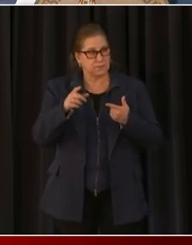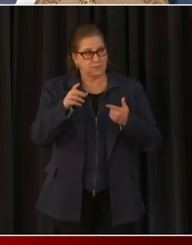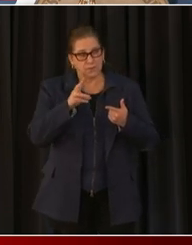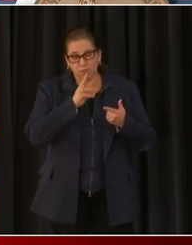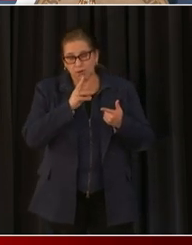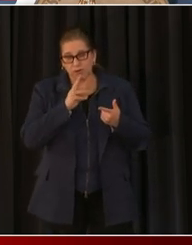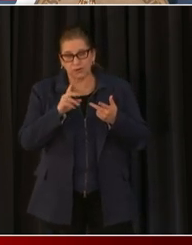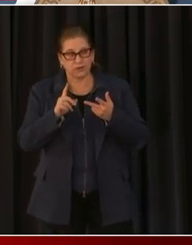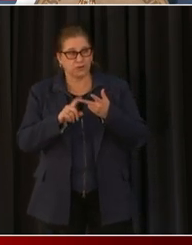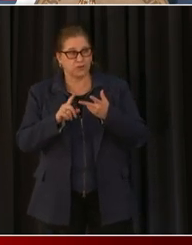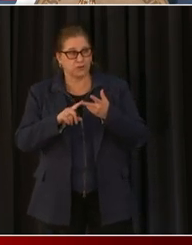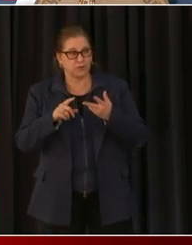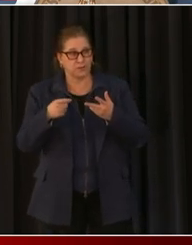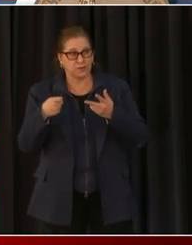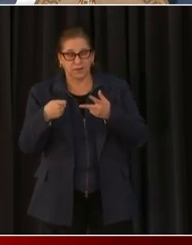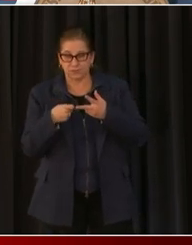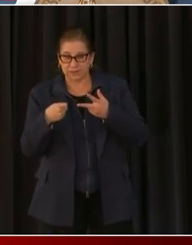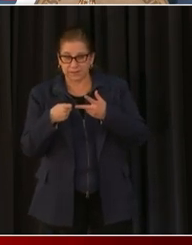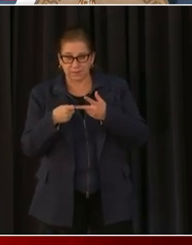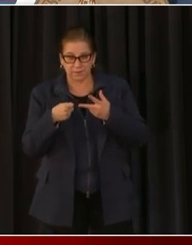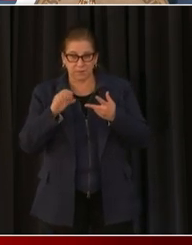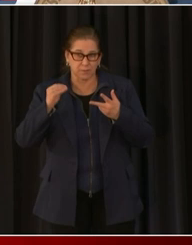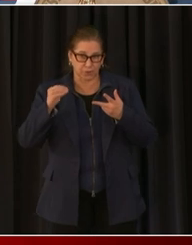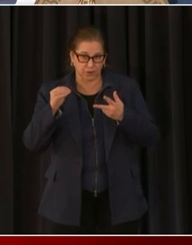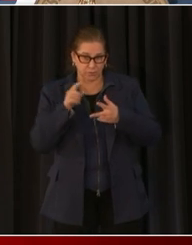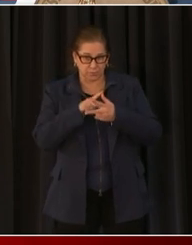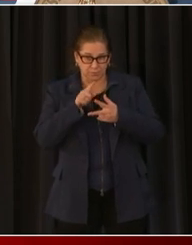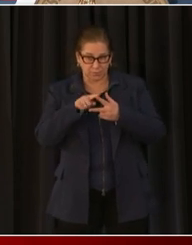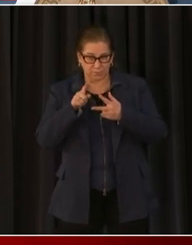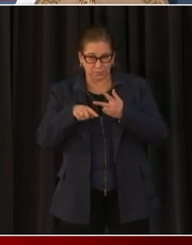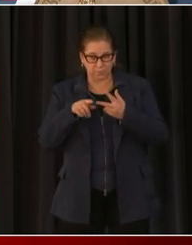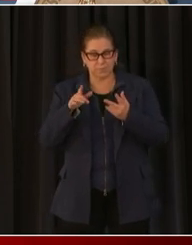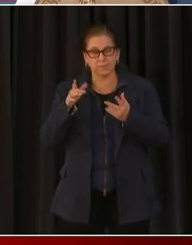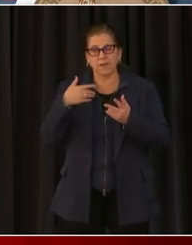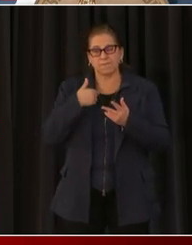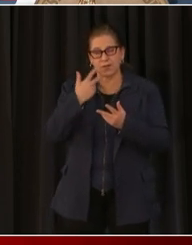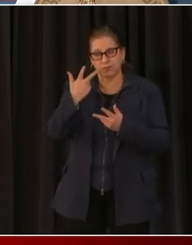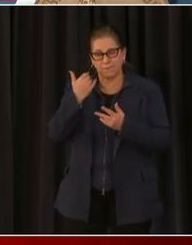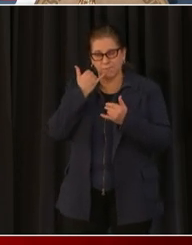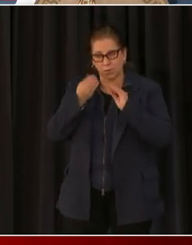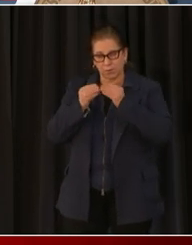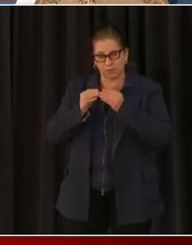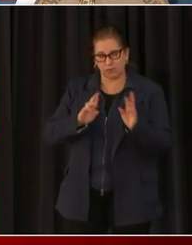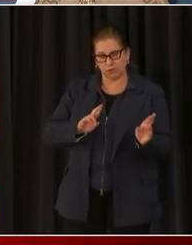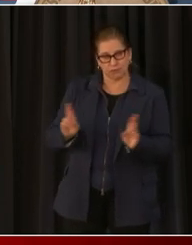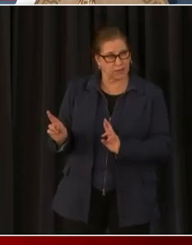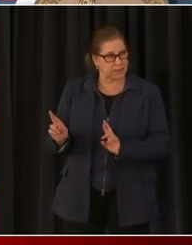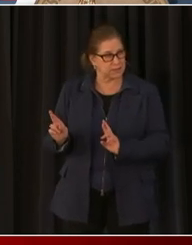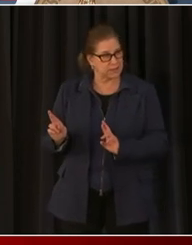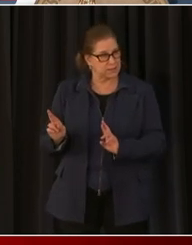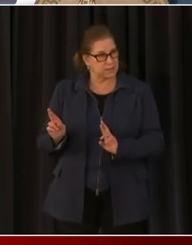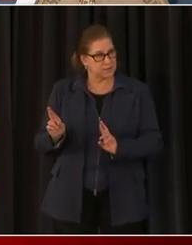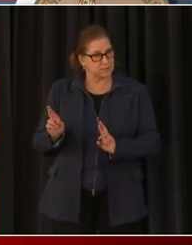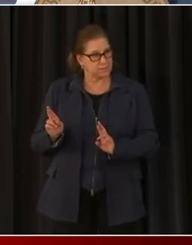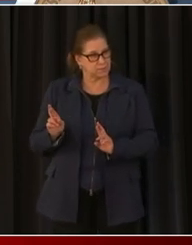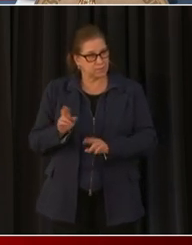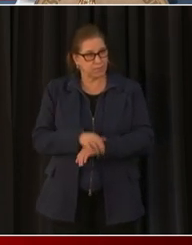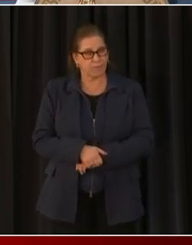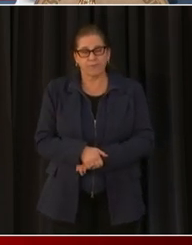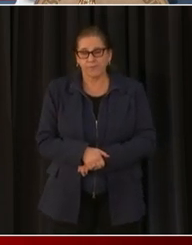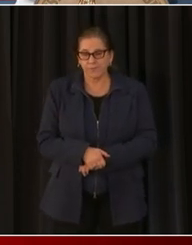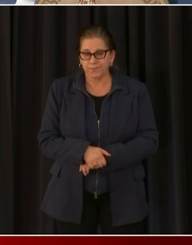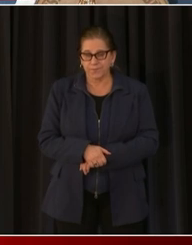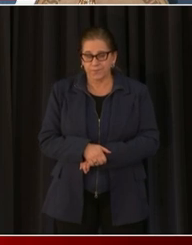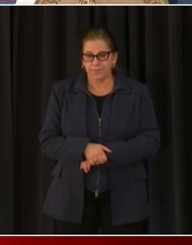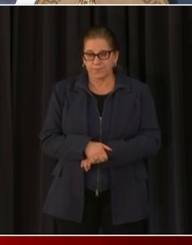are listed. It's always a good idea to keep this contact information available. And I wanted